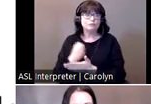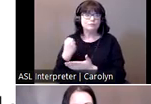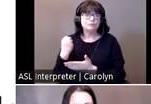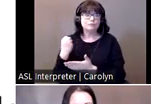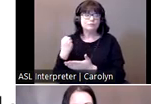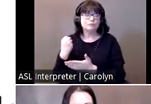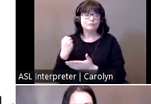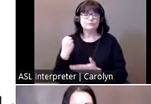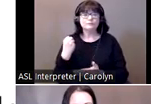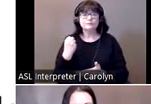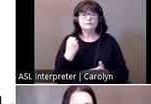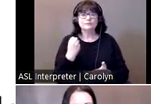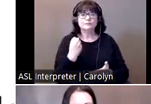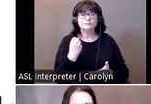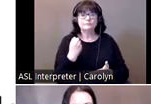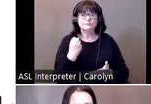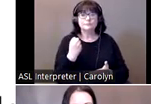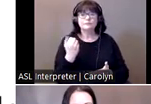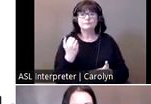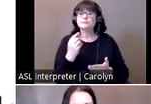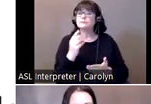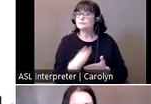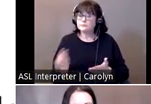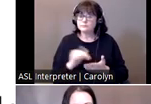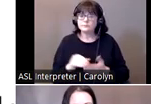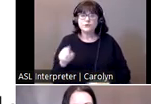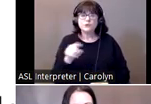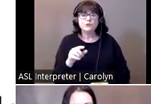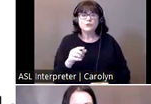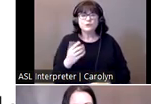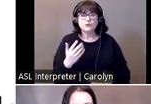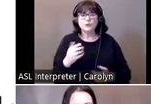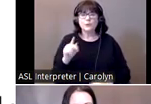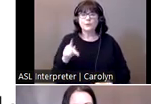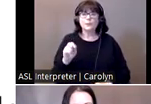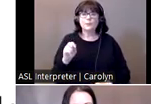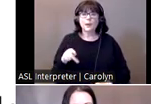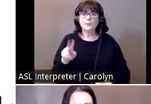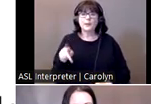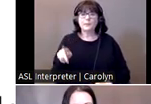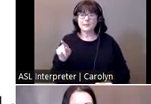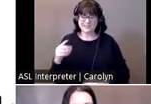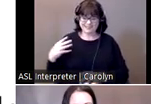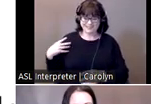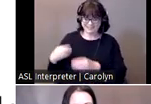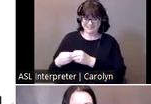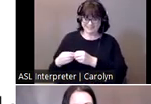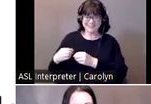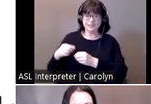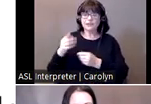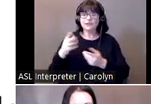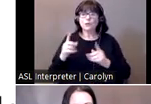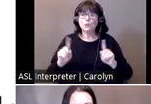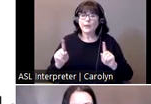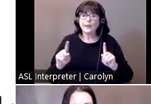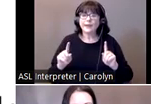let you know again, if you are looking for resources for any of the pop-up PD sessions, you can access them at